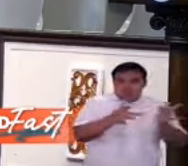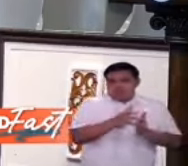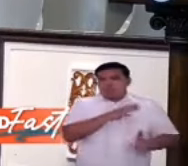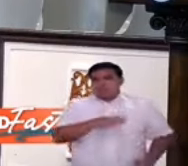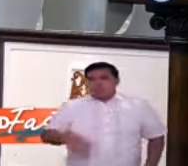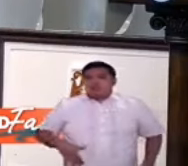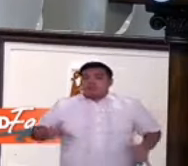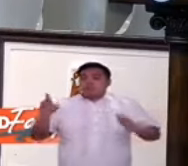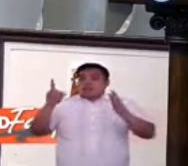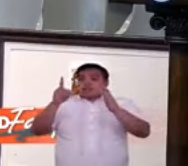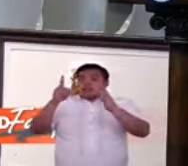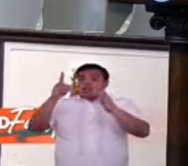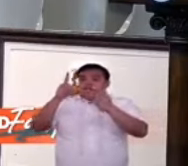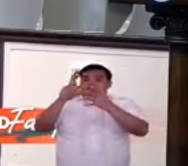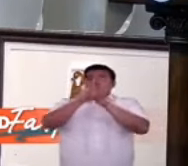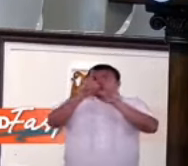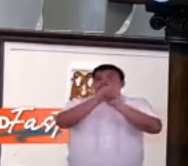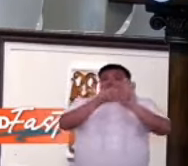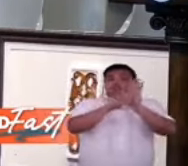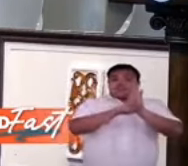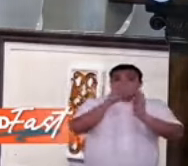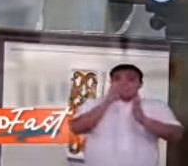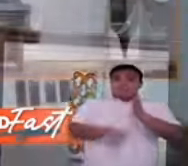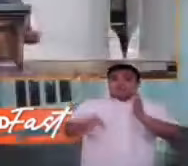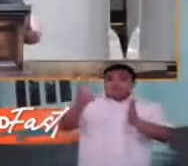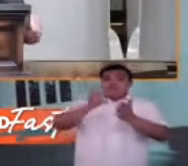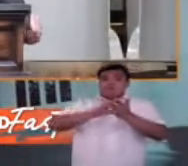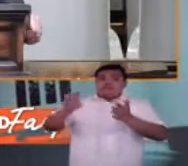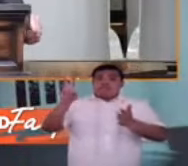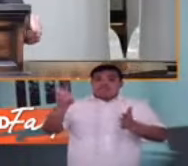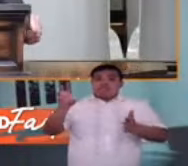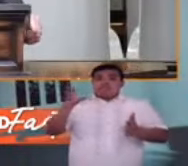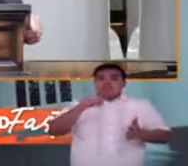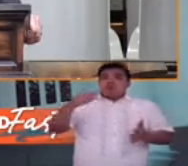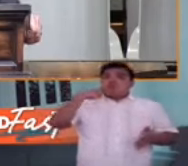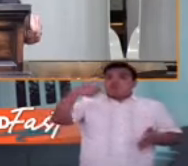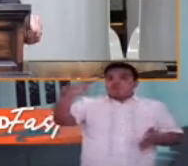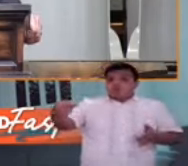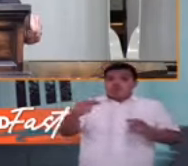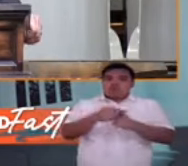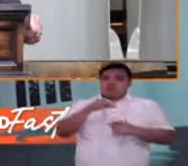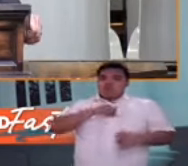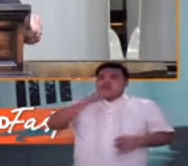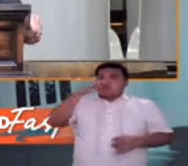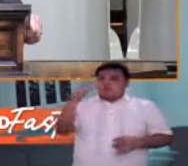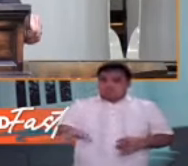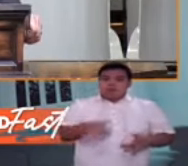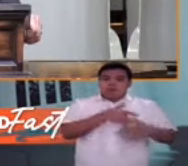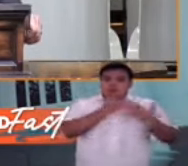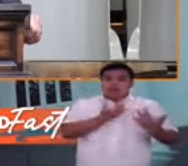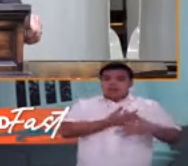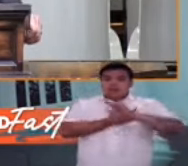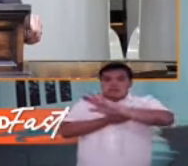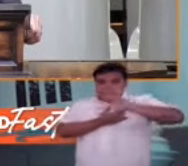the book of Deuteronomy chapter 6, verse number 6 and 7, the Word of God says, and these words which I command thee these days shall be in thine